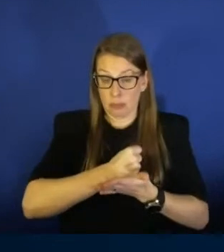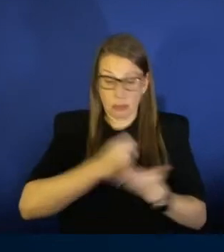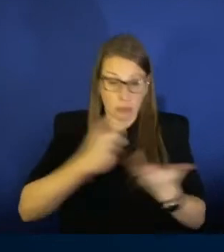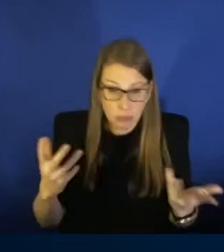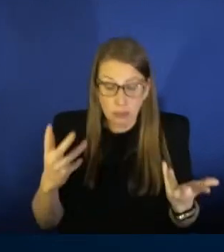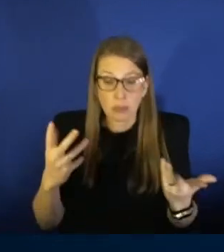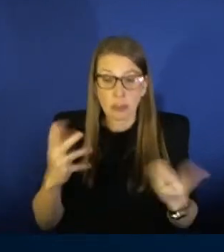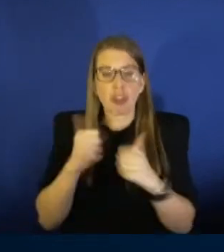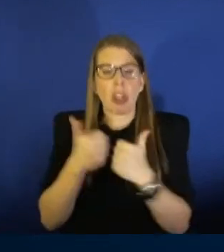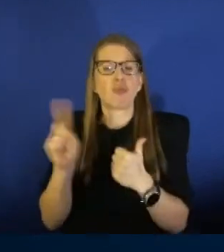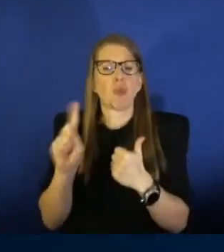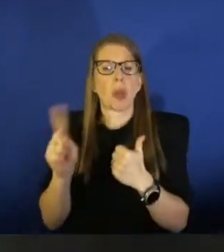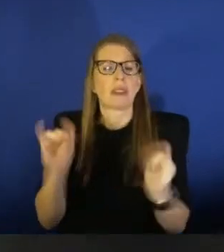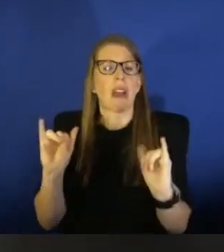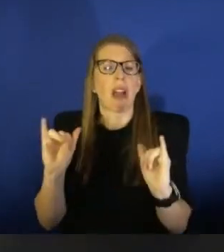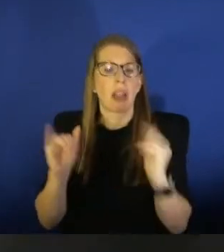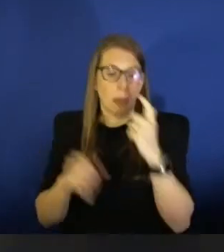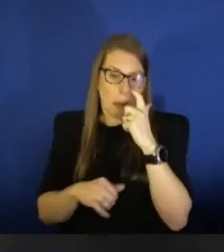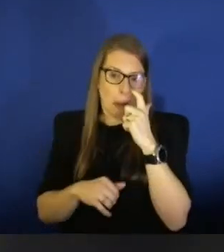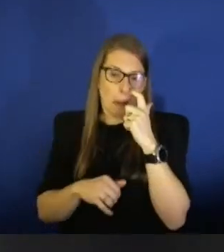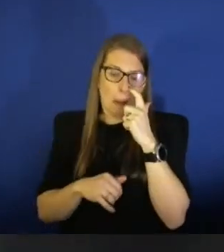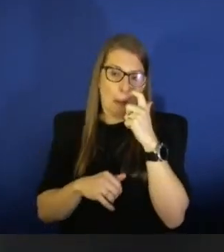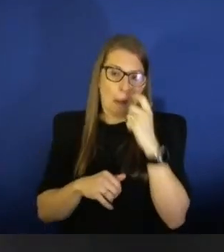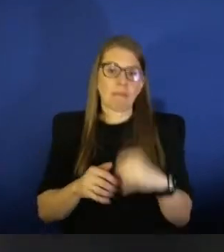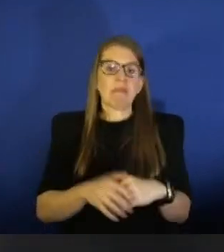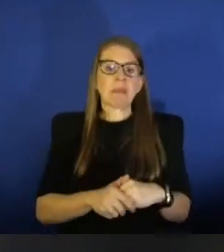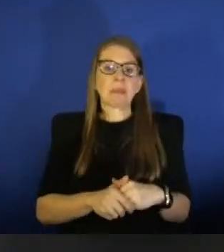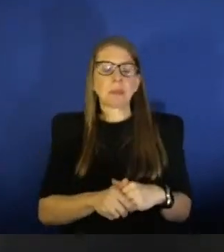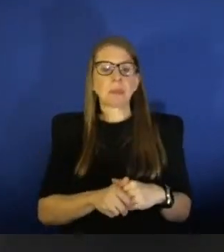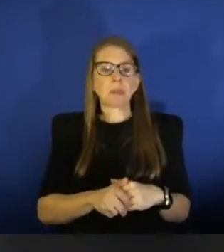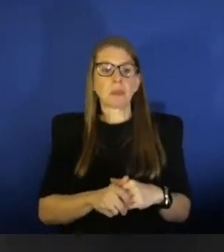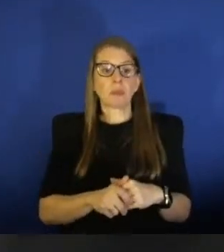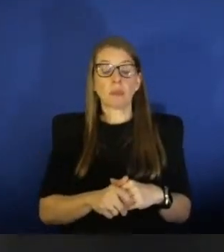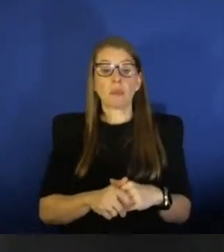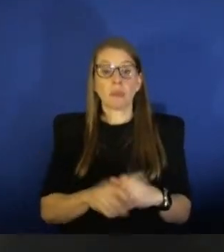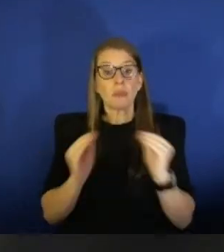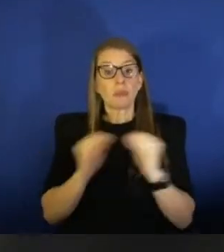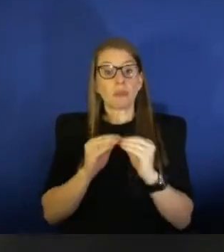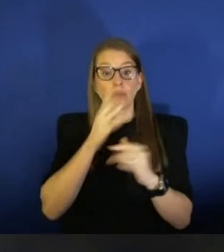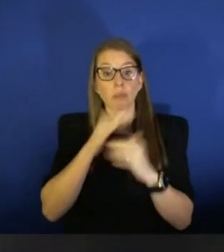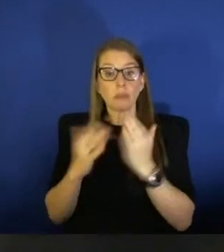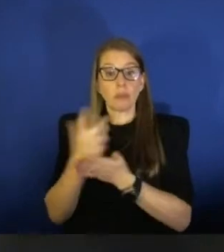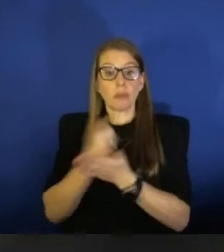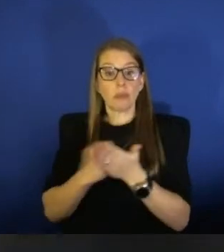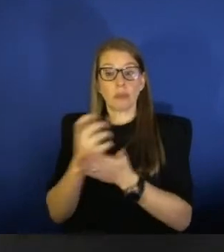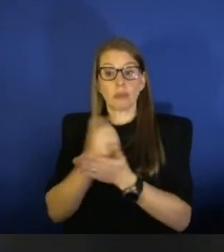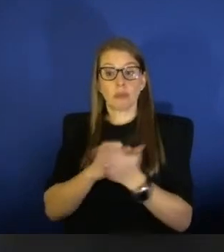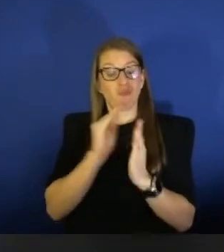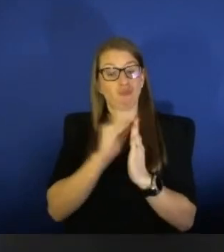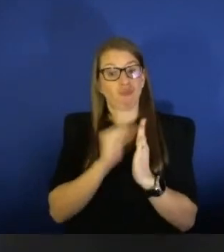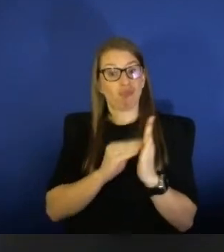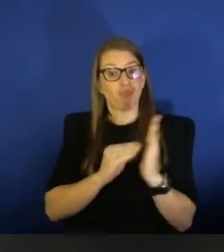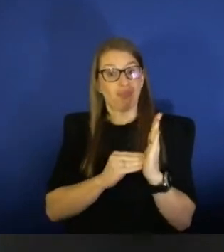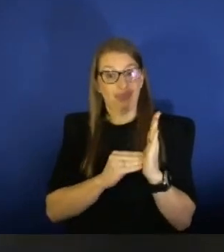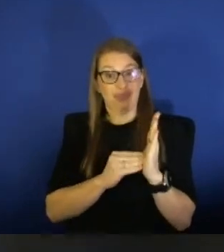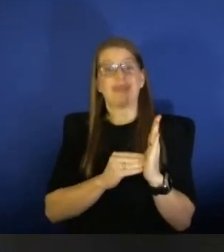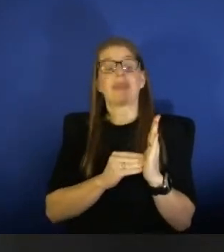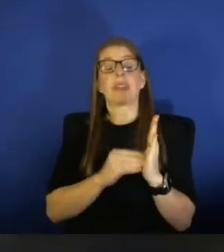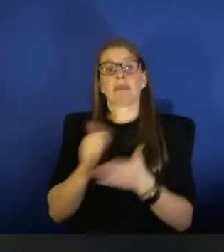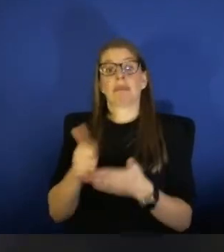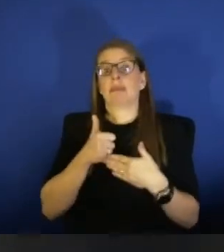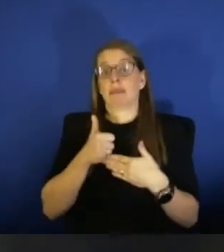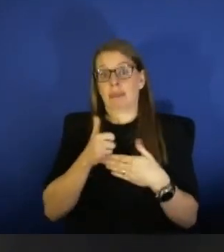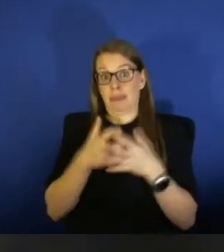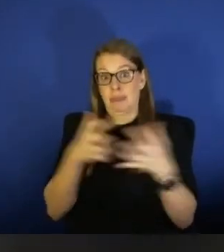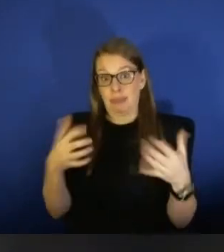lie? Yeah, we are seeing more blood drives being added back to our calendar, which is a huge help. One